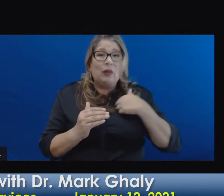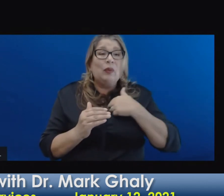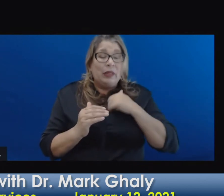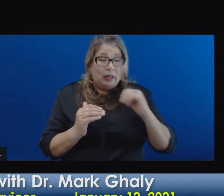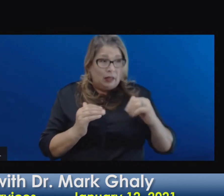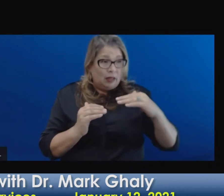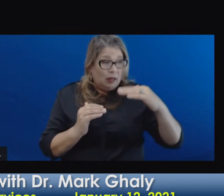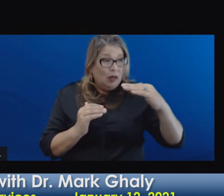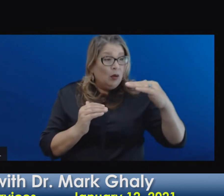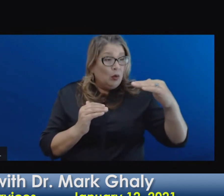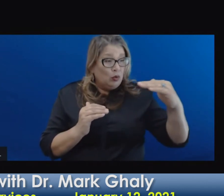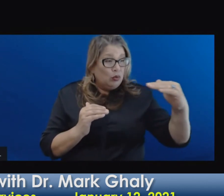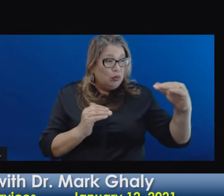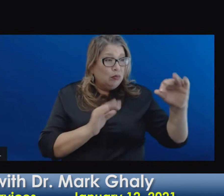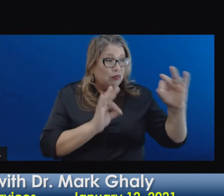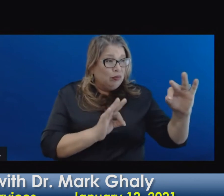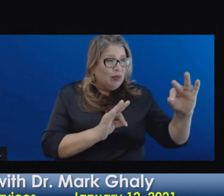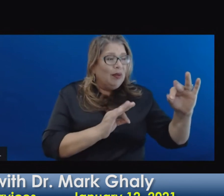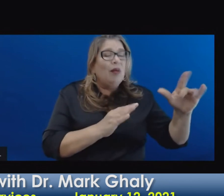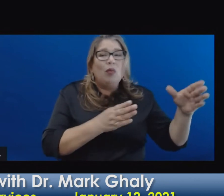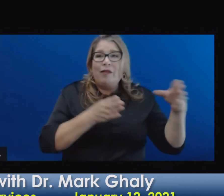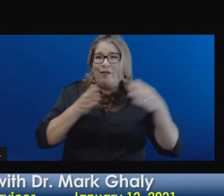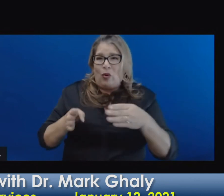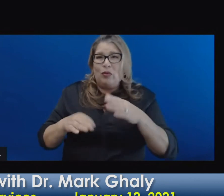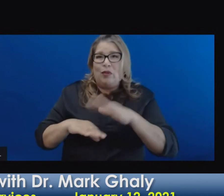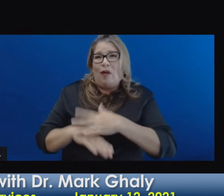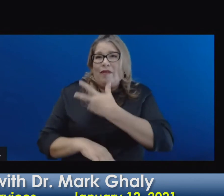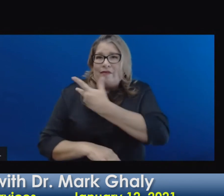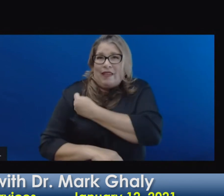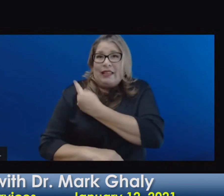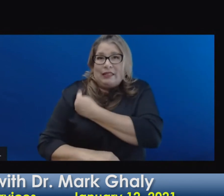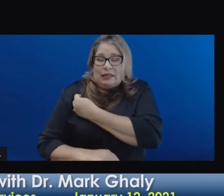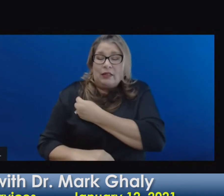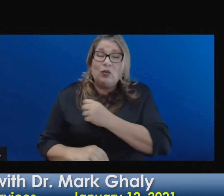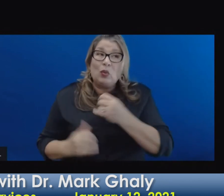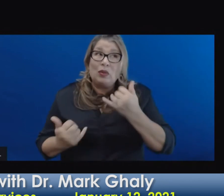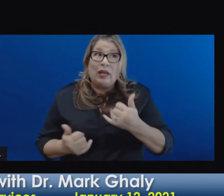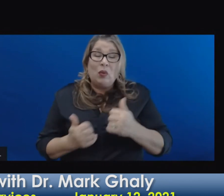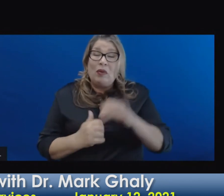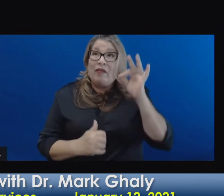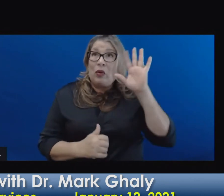on vaccines. And with today's news and our hope that